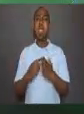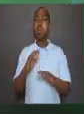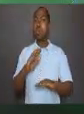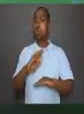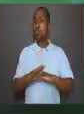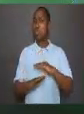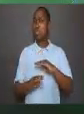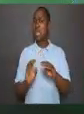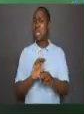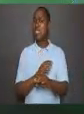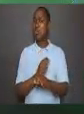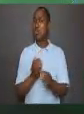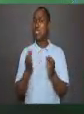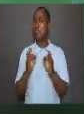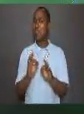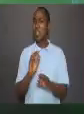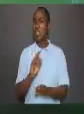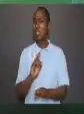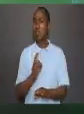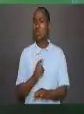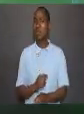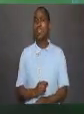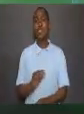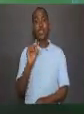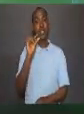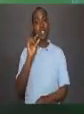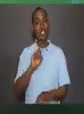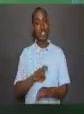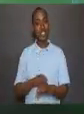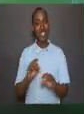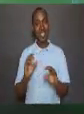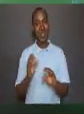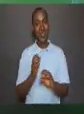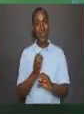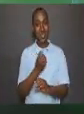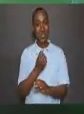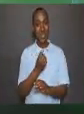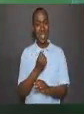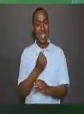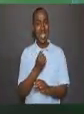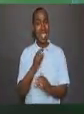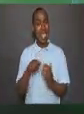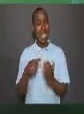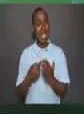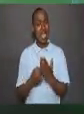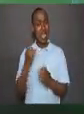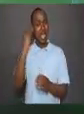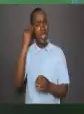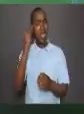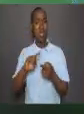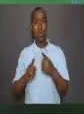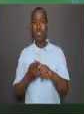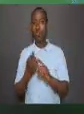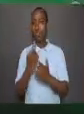important for cells? Take a few minutes to discuss your ideas with a